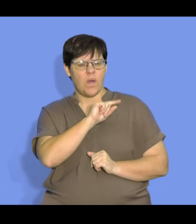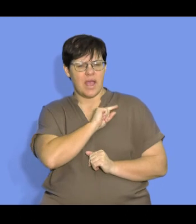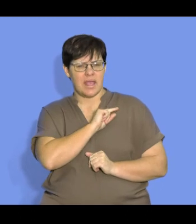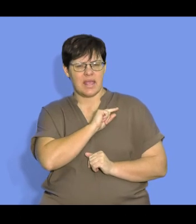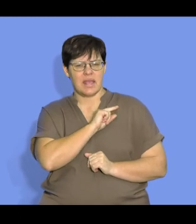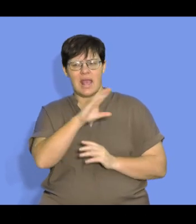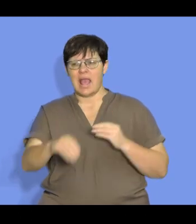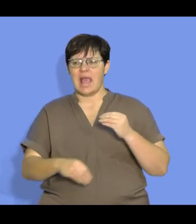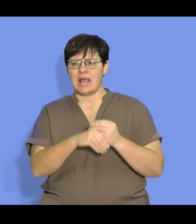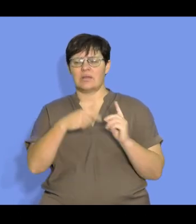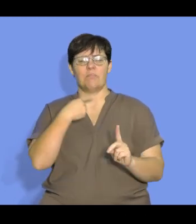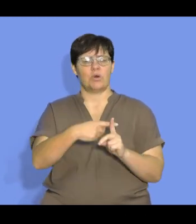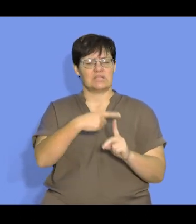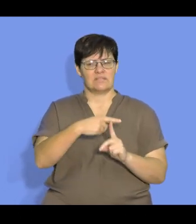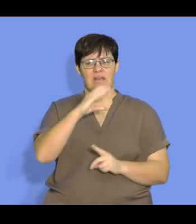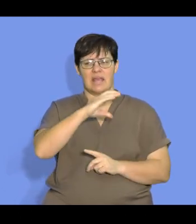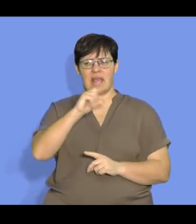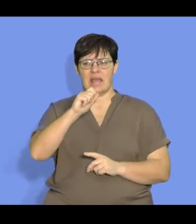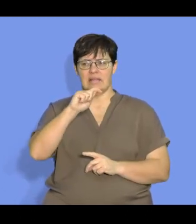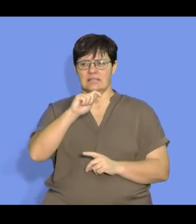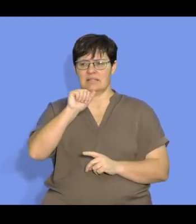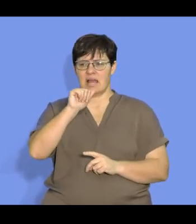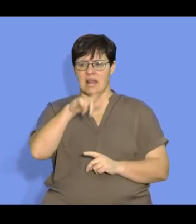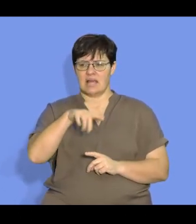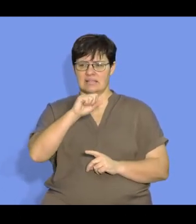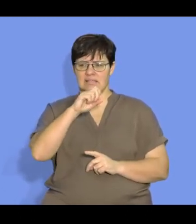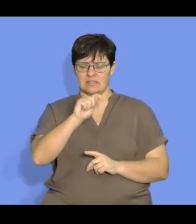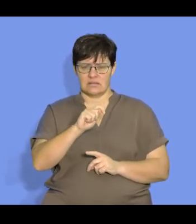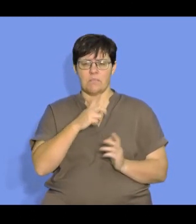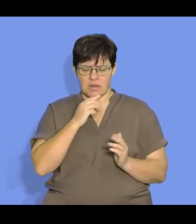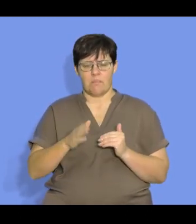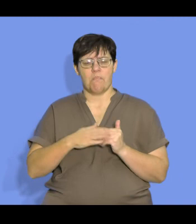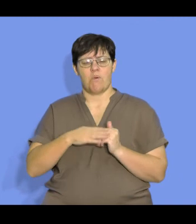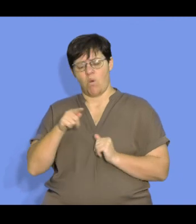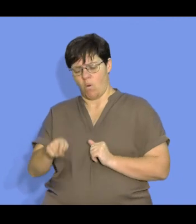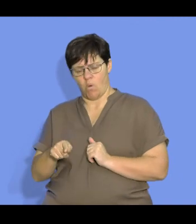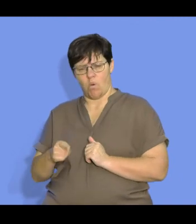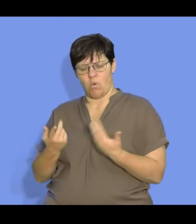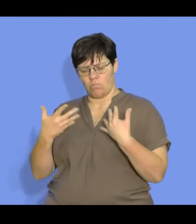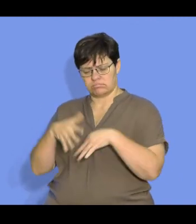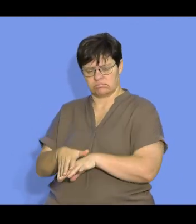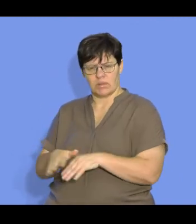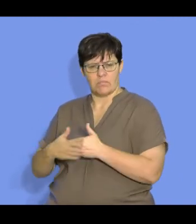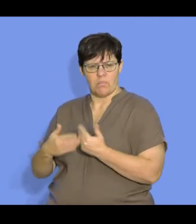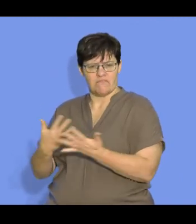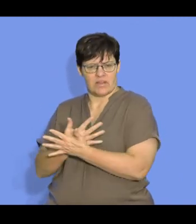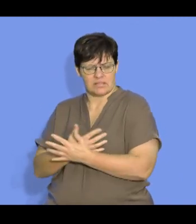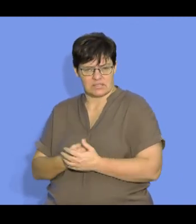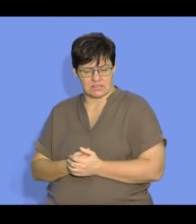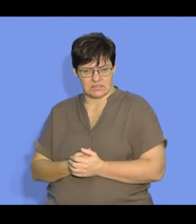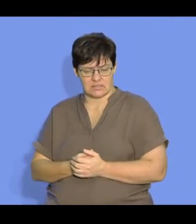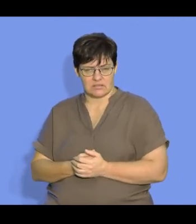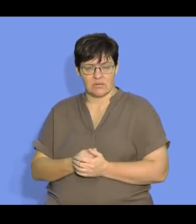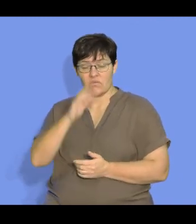a positive catalyst result in an increased rate of reaction? Right. Want to remind you